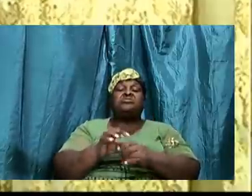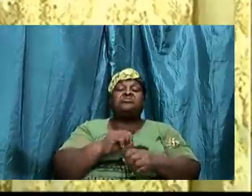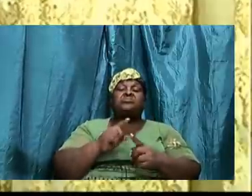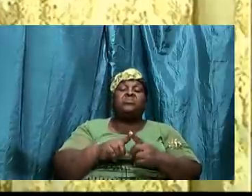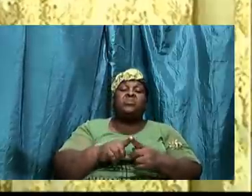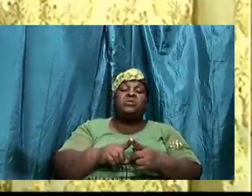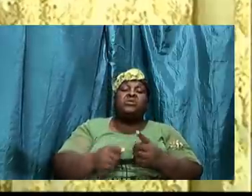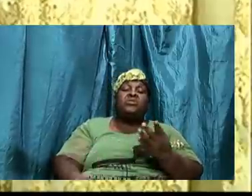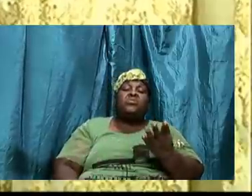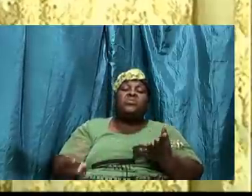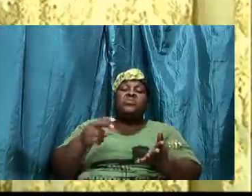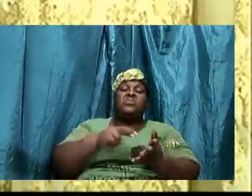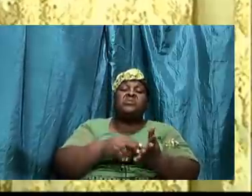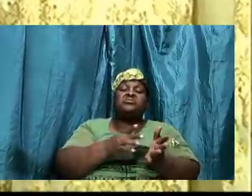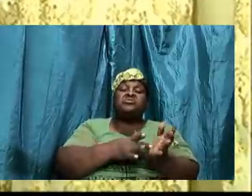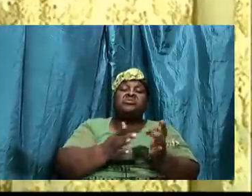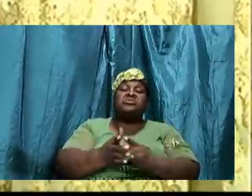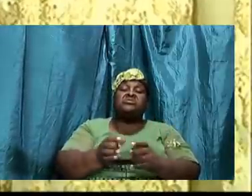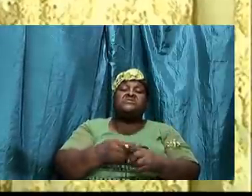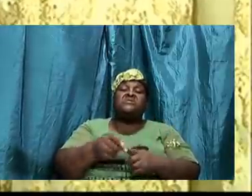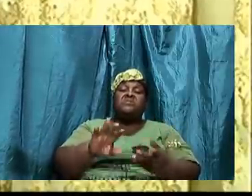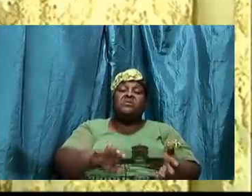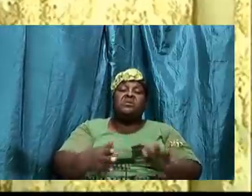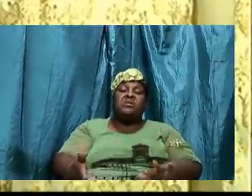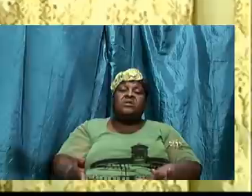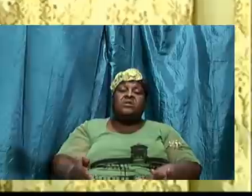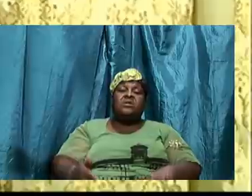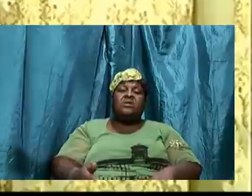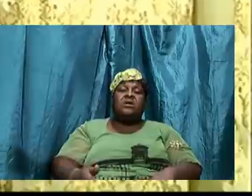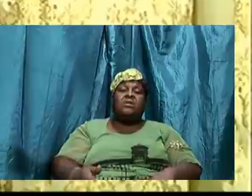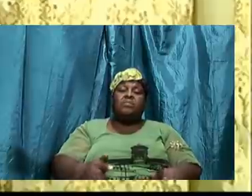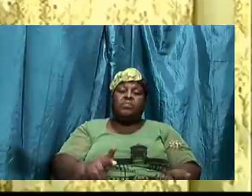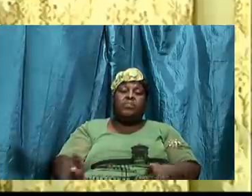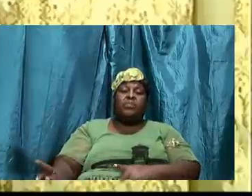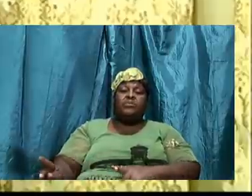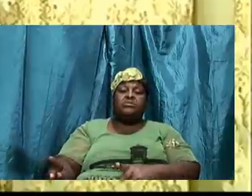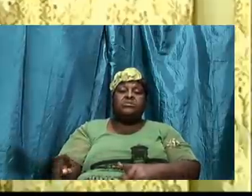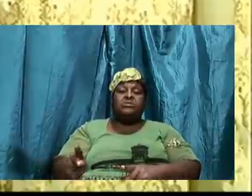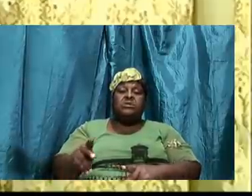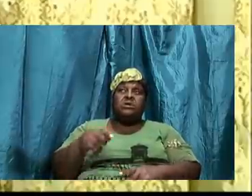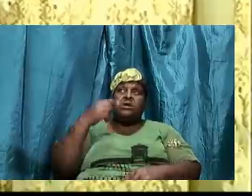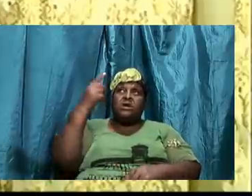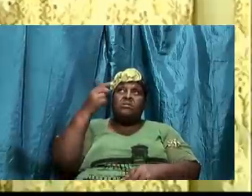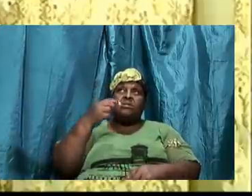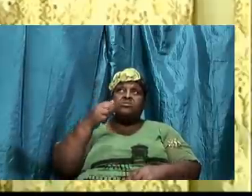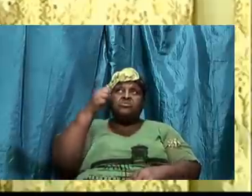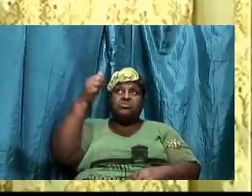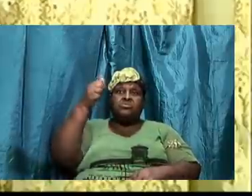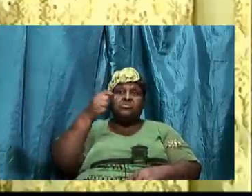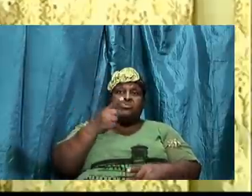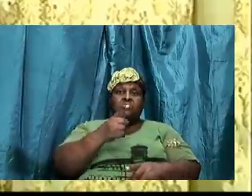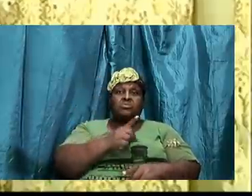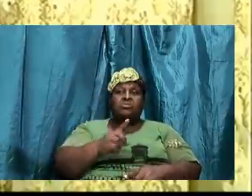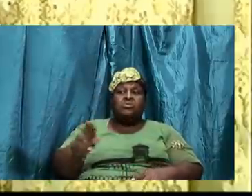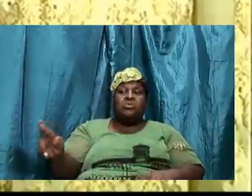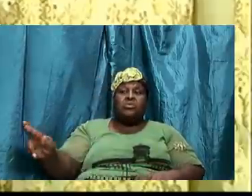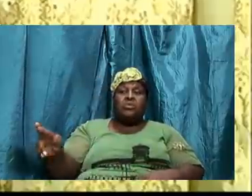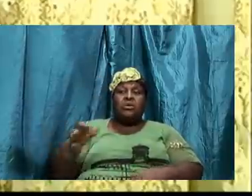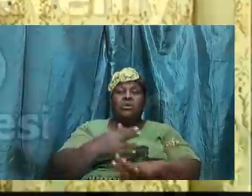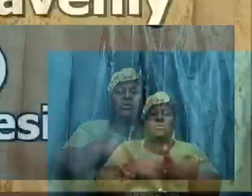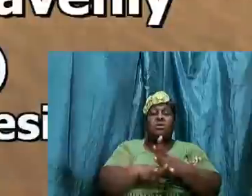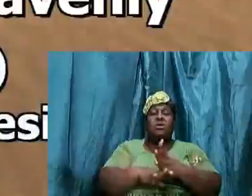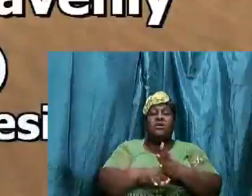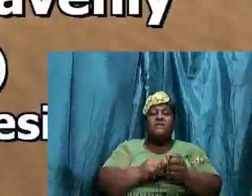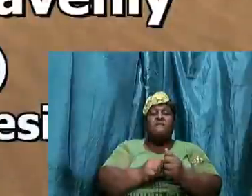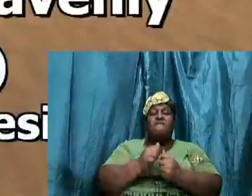from the dead and set him at his own right hand in the heavenly places, far above